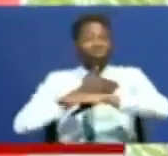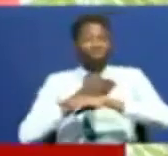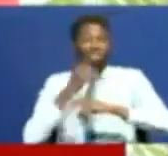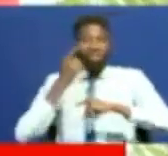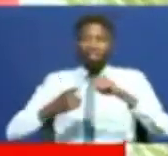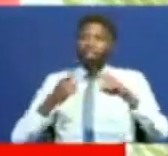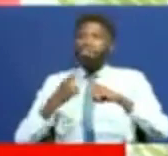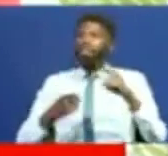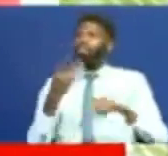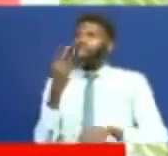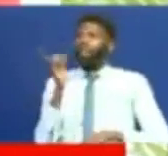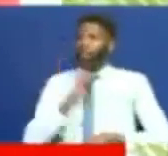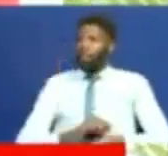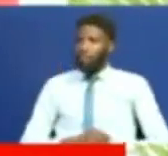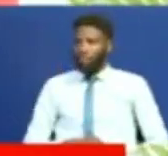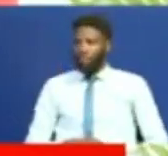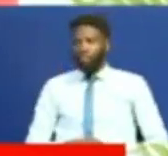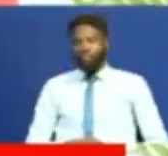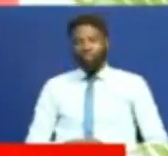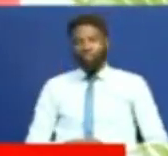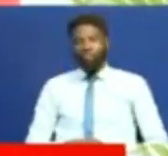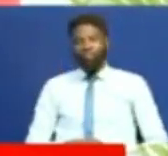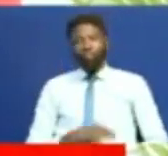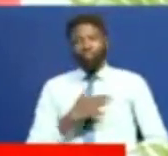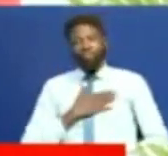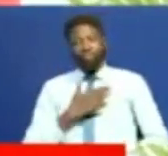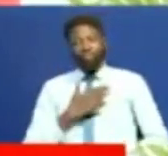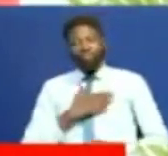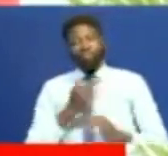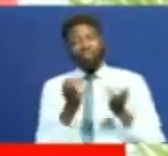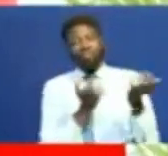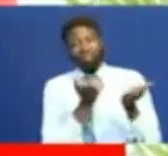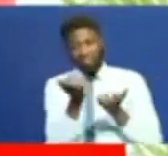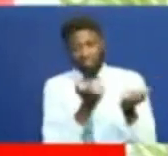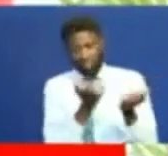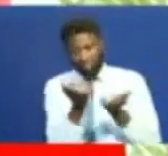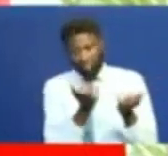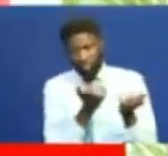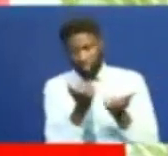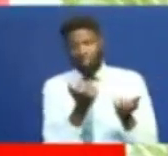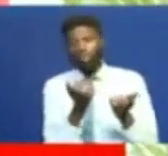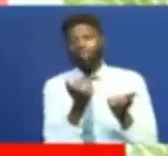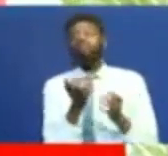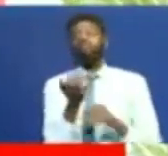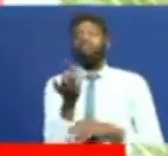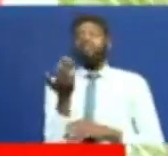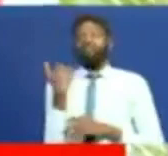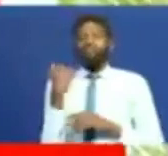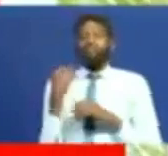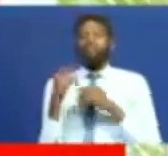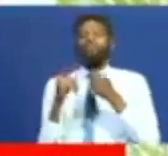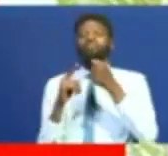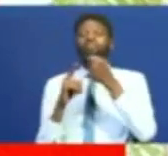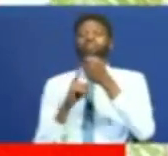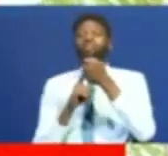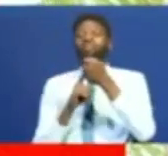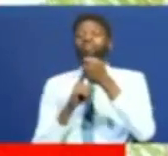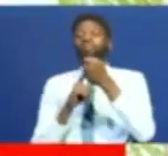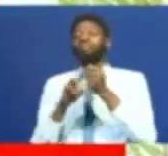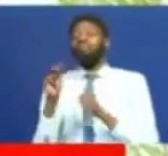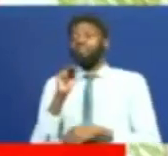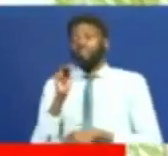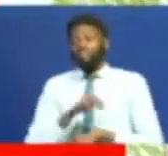4 years. Our trade numbers have moved from 60 million 4 years